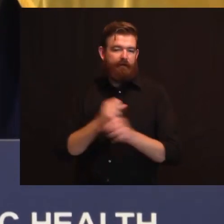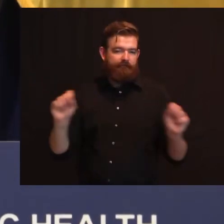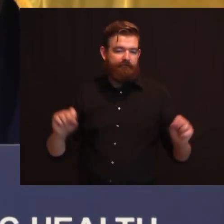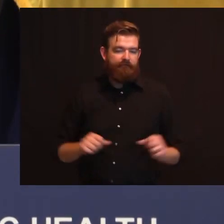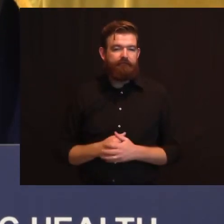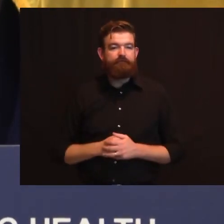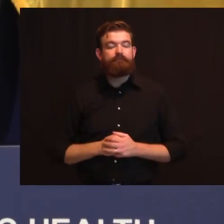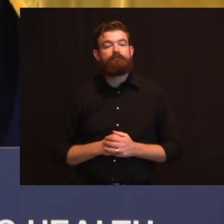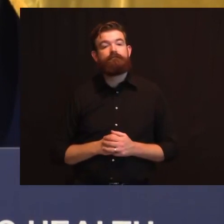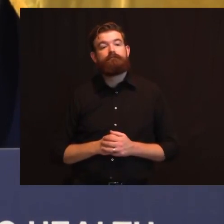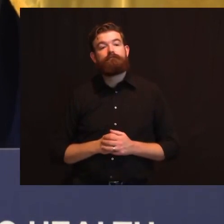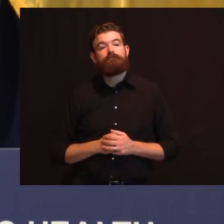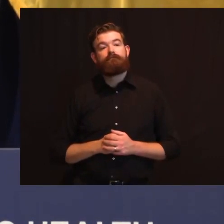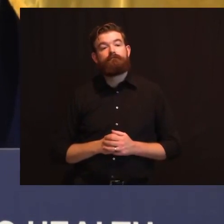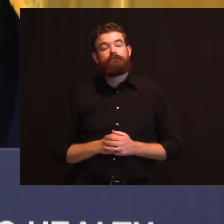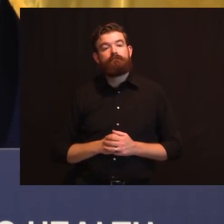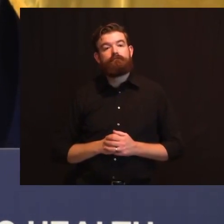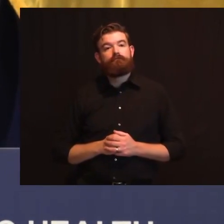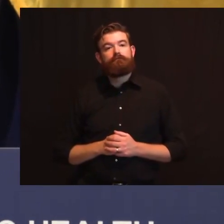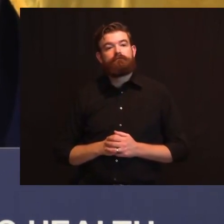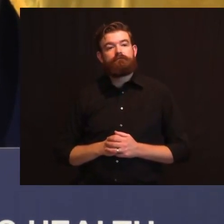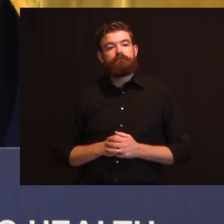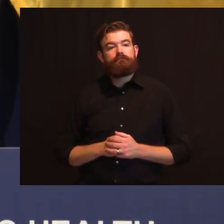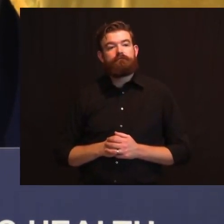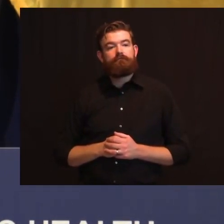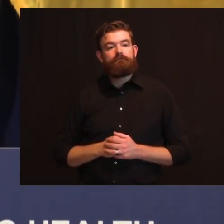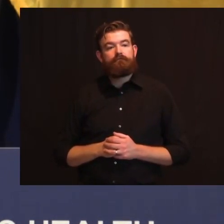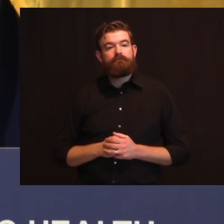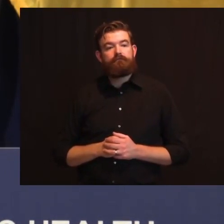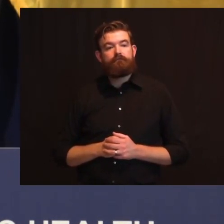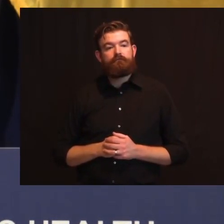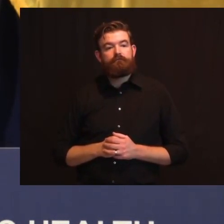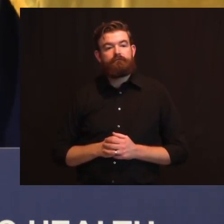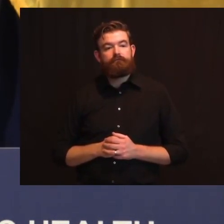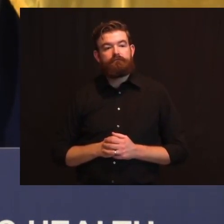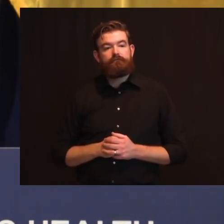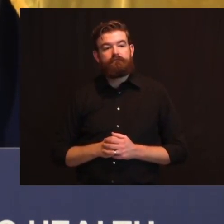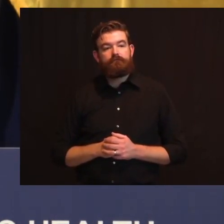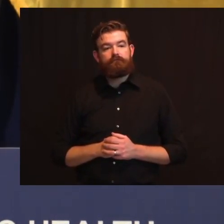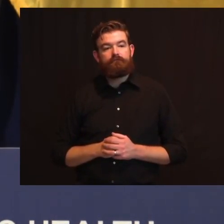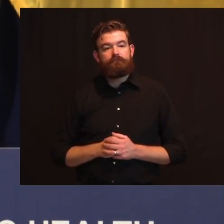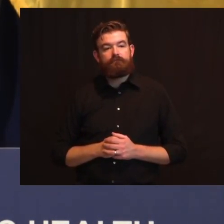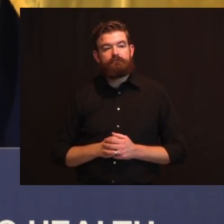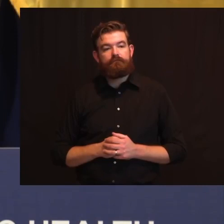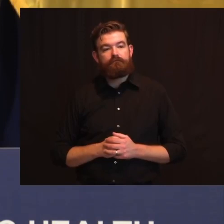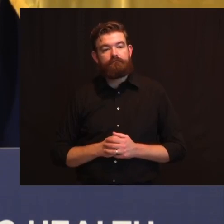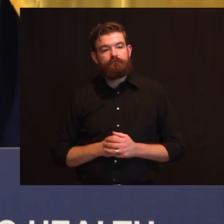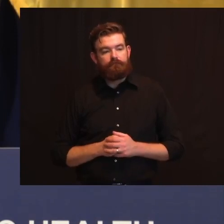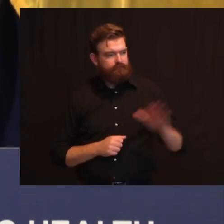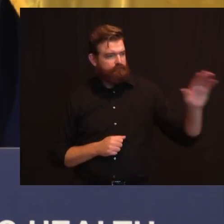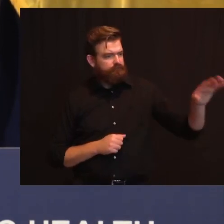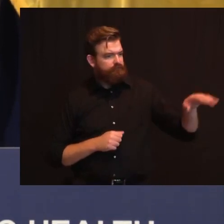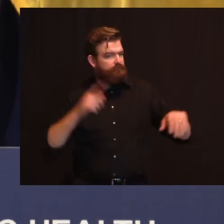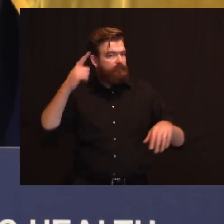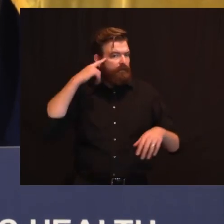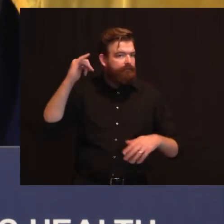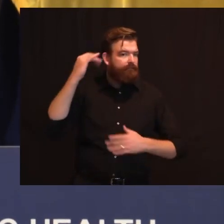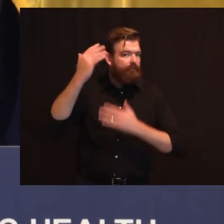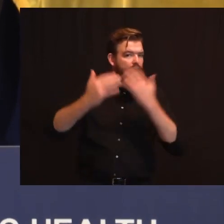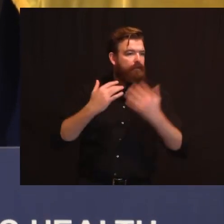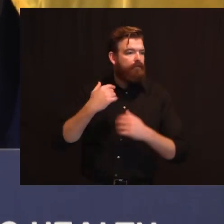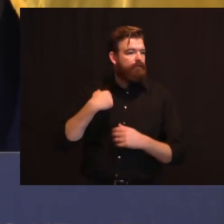two, depending on how long they're out there, give us an update if you wouldn't mind. Yes, sir. Thank you for that. Aswin, we're going to start over here. Before we do, we're going to be